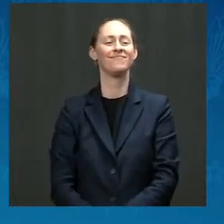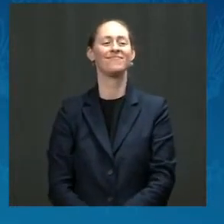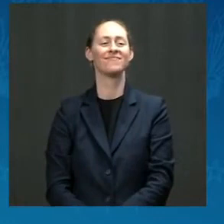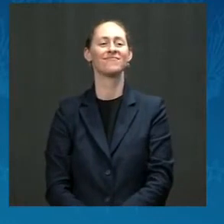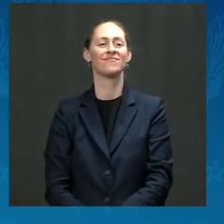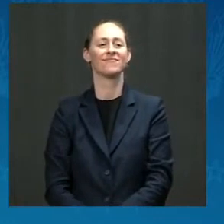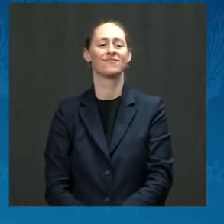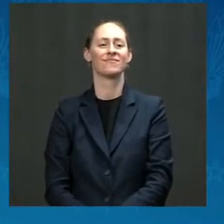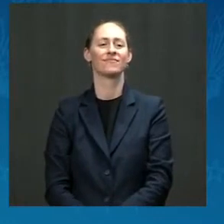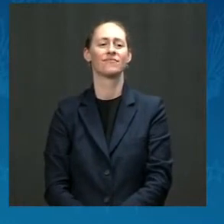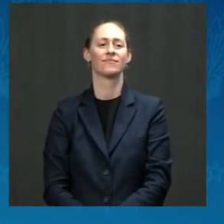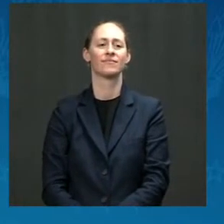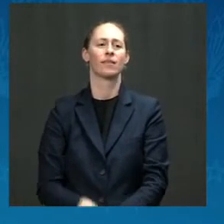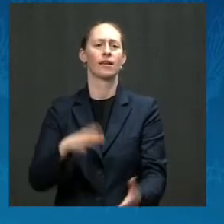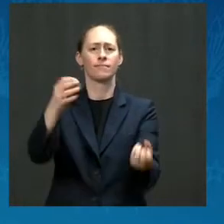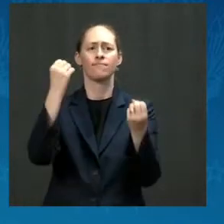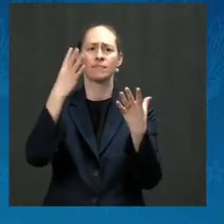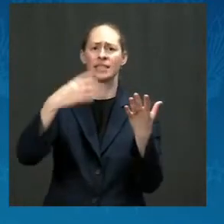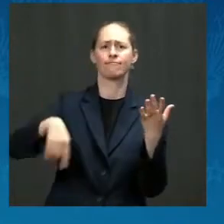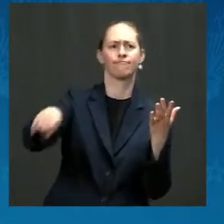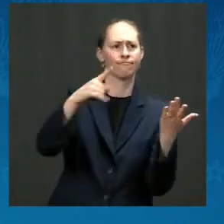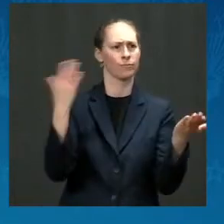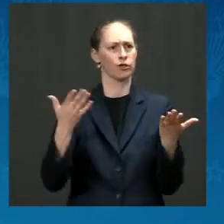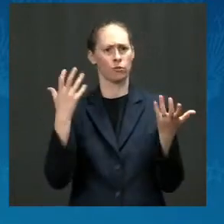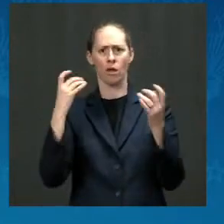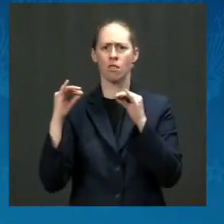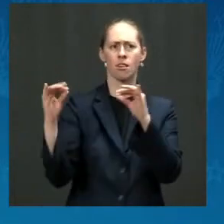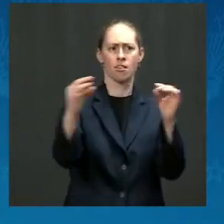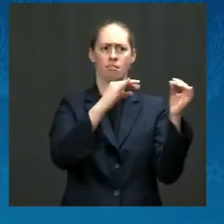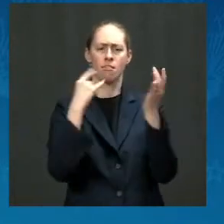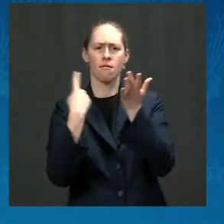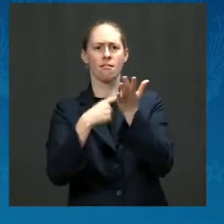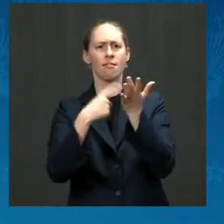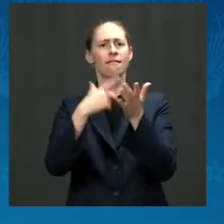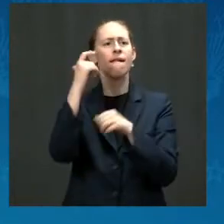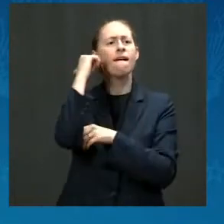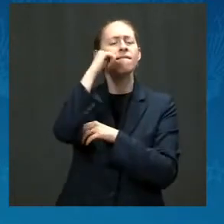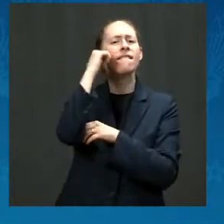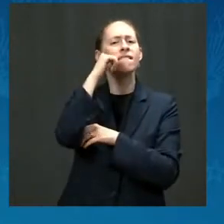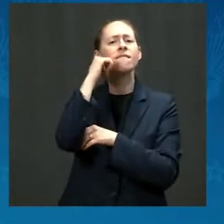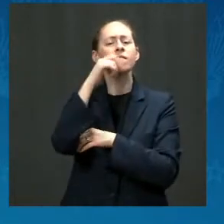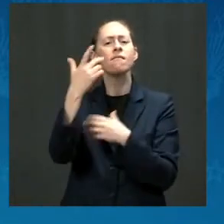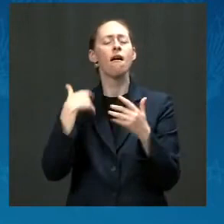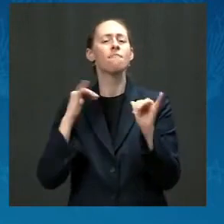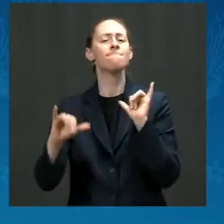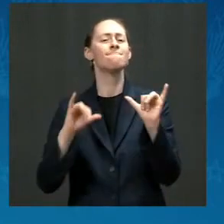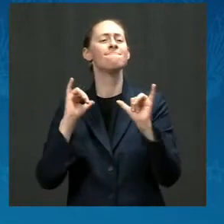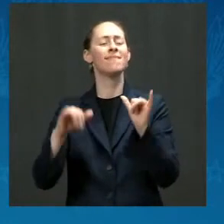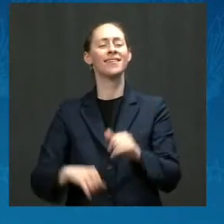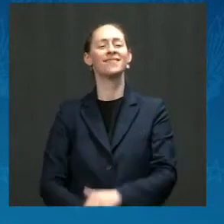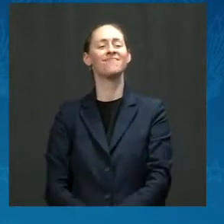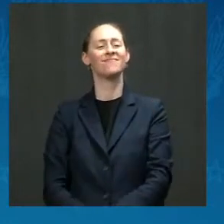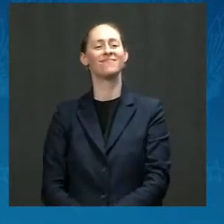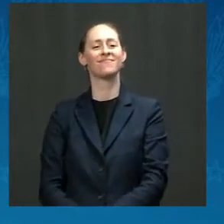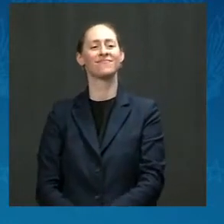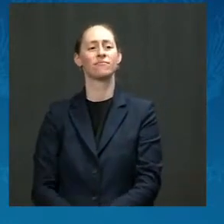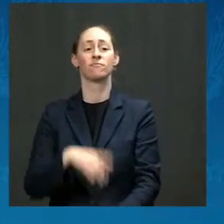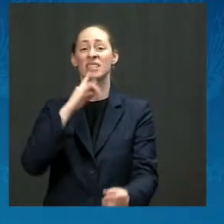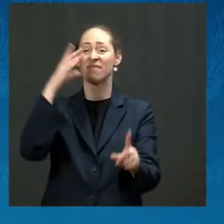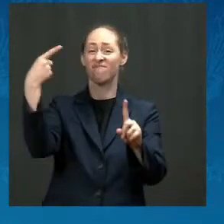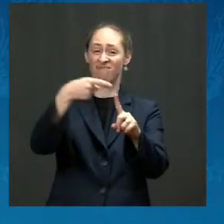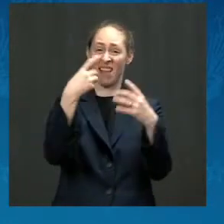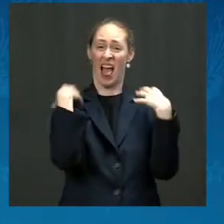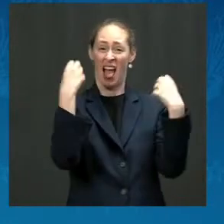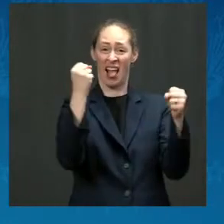much to talk about that is based on the work that you all do every day. And we're talking about health care, an issue that is